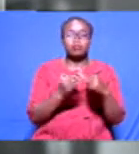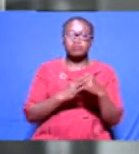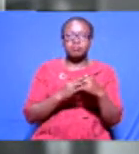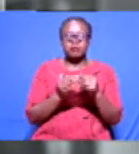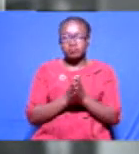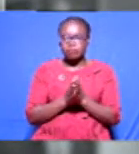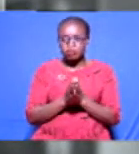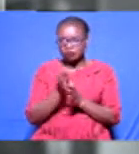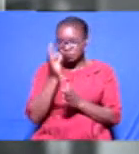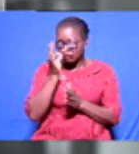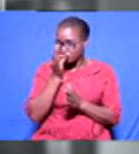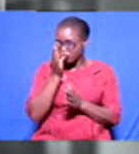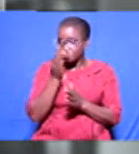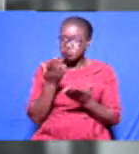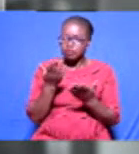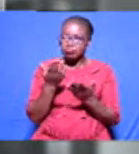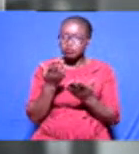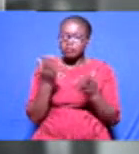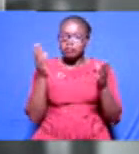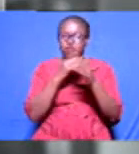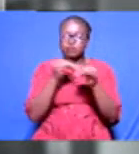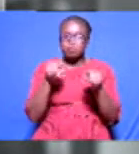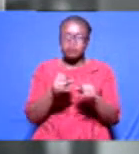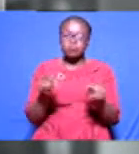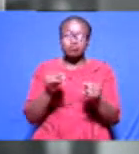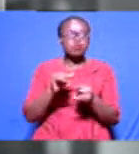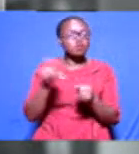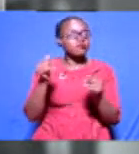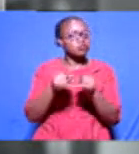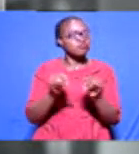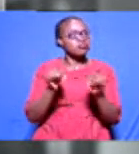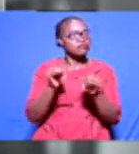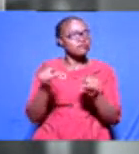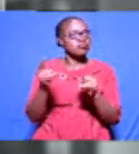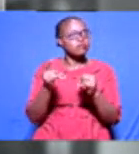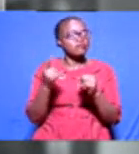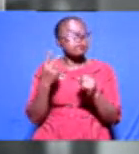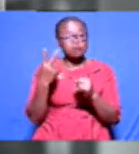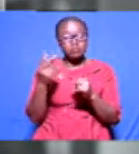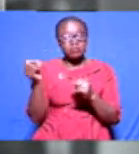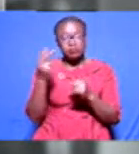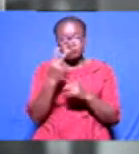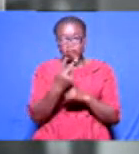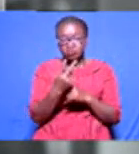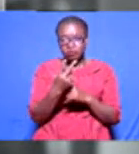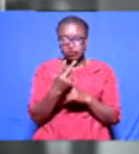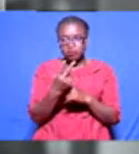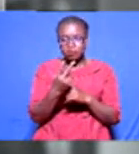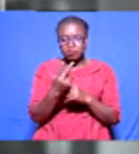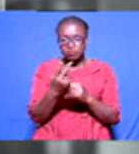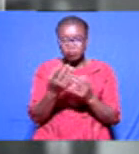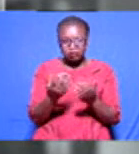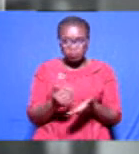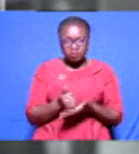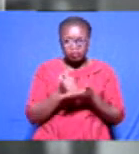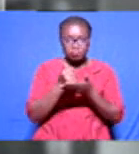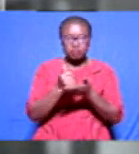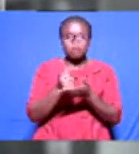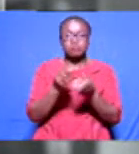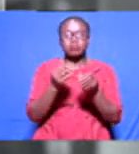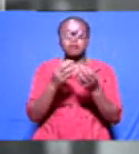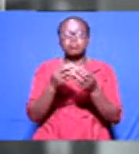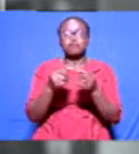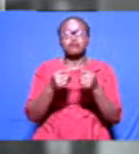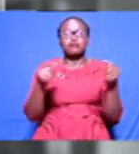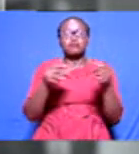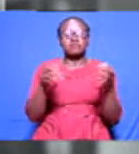1998. Moi Kibaki would give the presidency another shot in 2002, this time around boosted by a host of other opposition